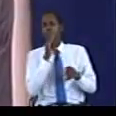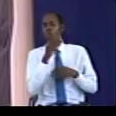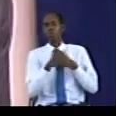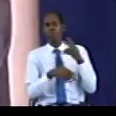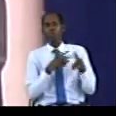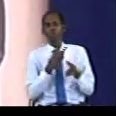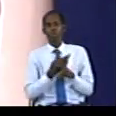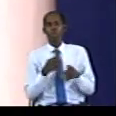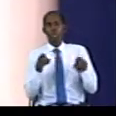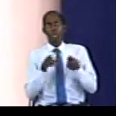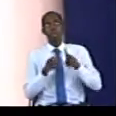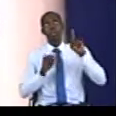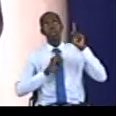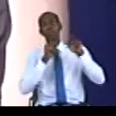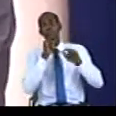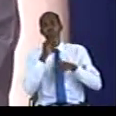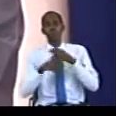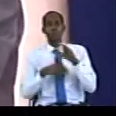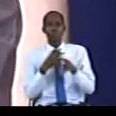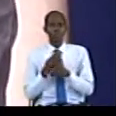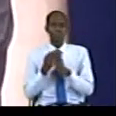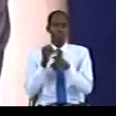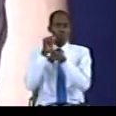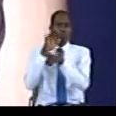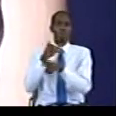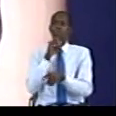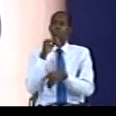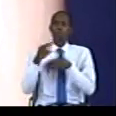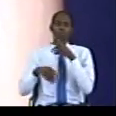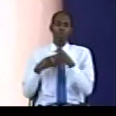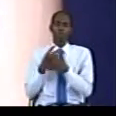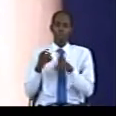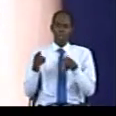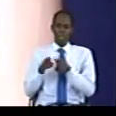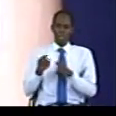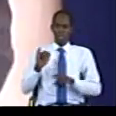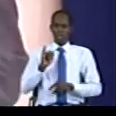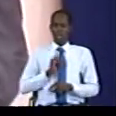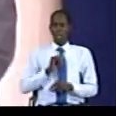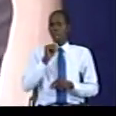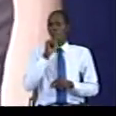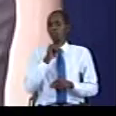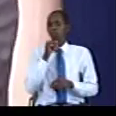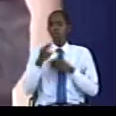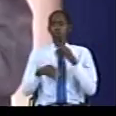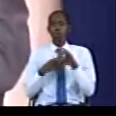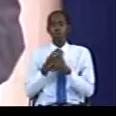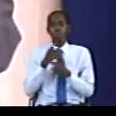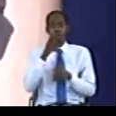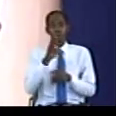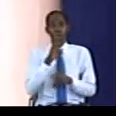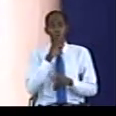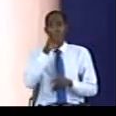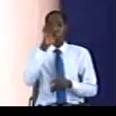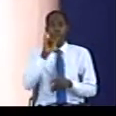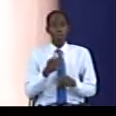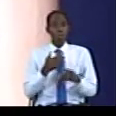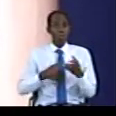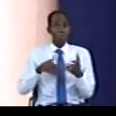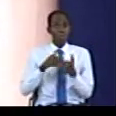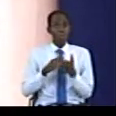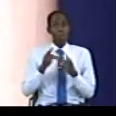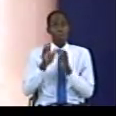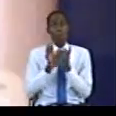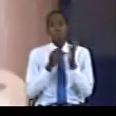is not of the world. As I am not of the world. You tell the Lord, if you're really born again, if anyone be in Christ, a new